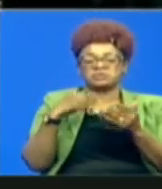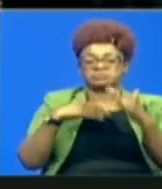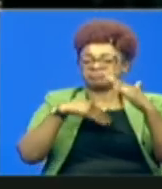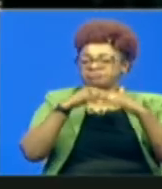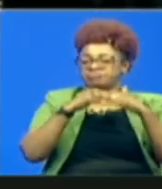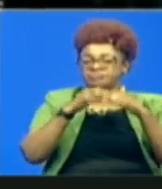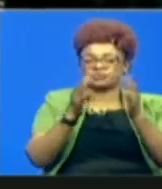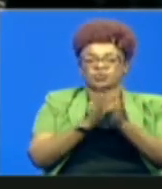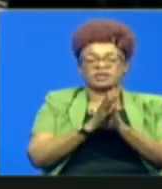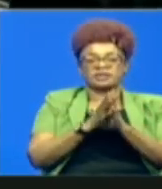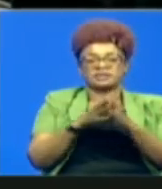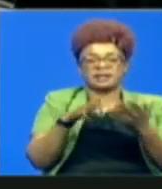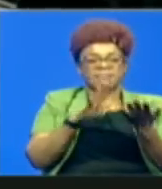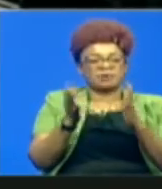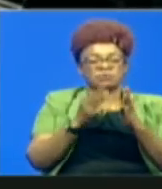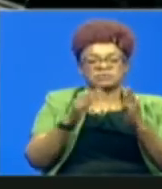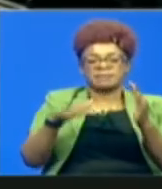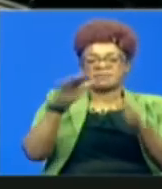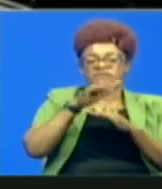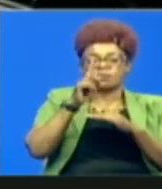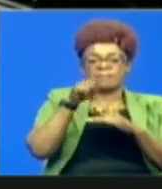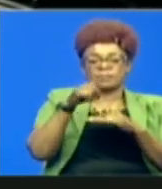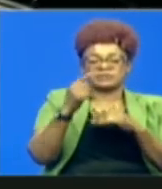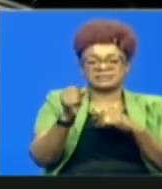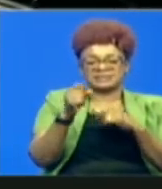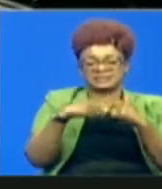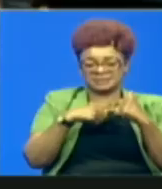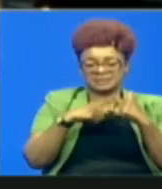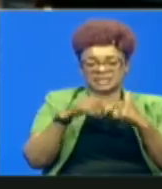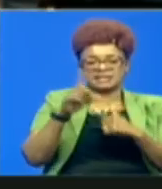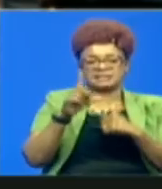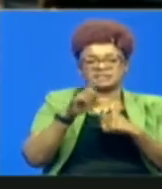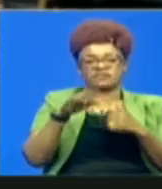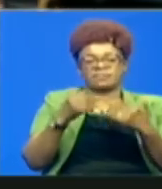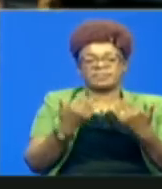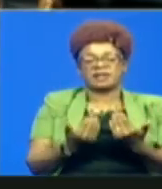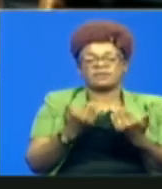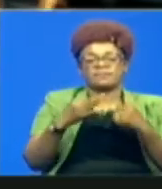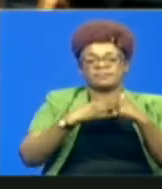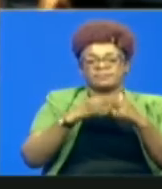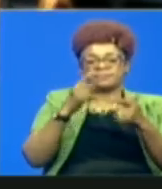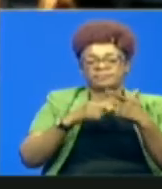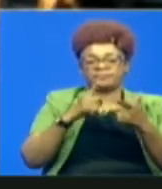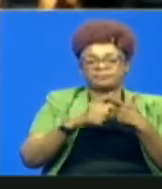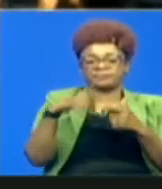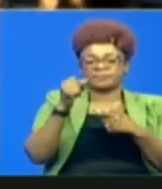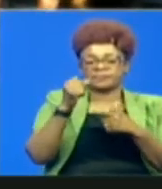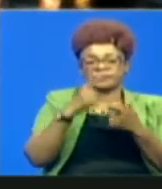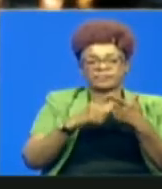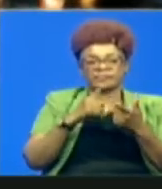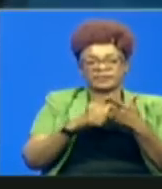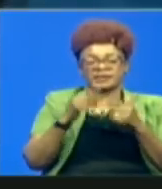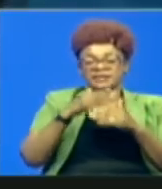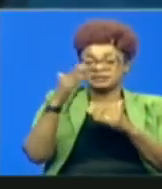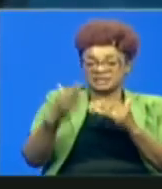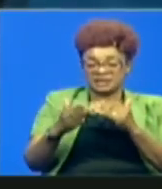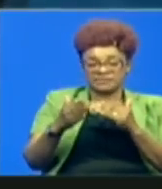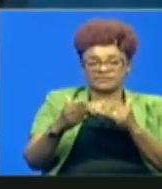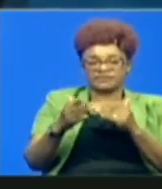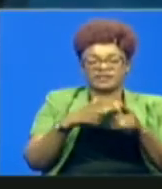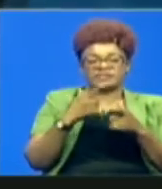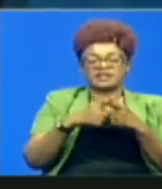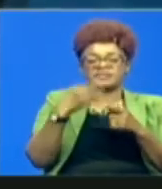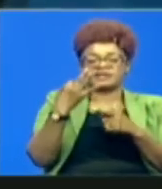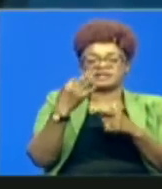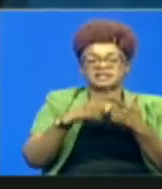engine capacities of above 1.6 liters from the current 8 years to 5 years in the second half of the year and then to